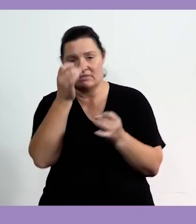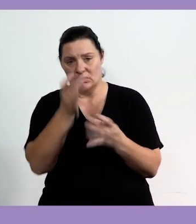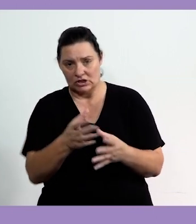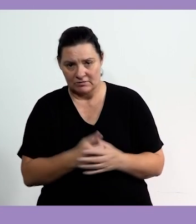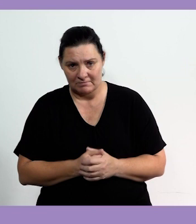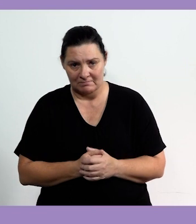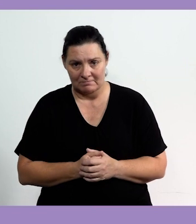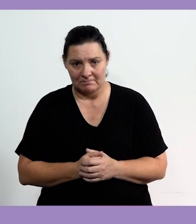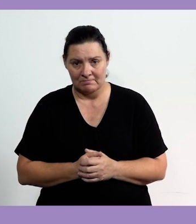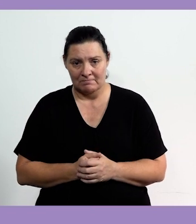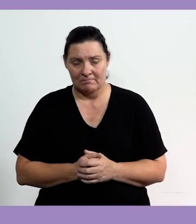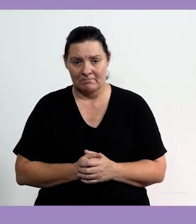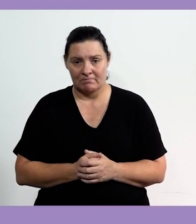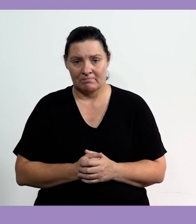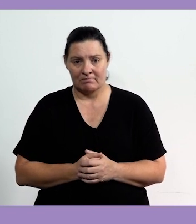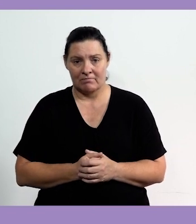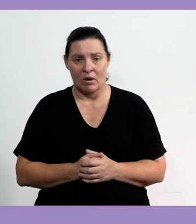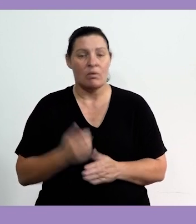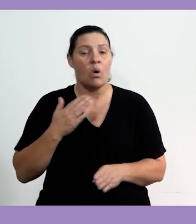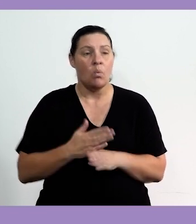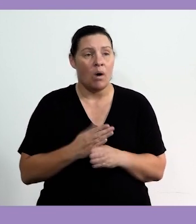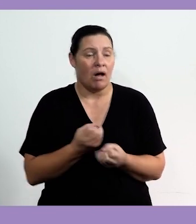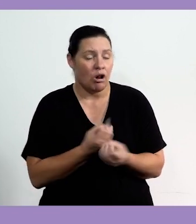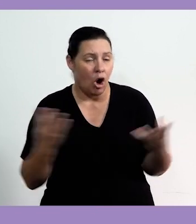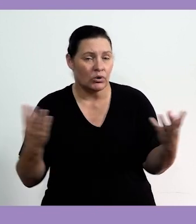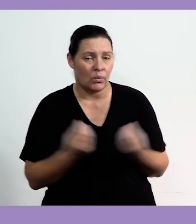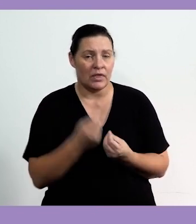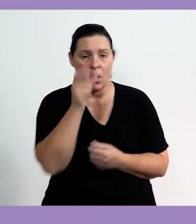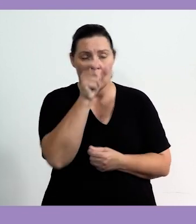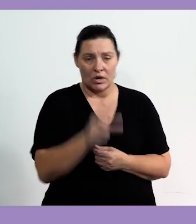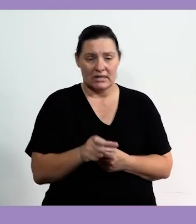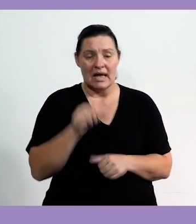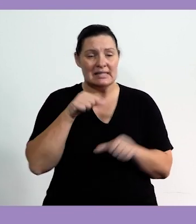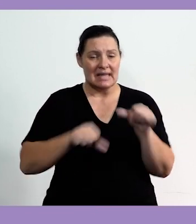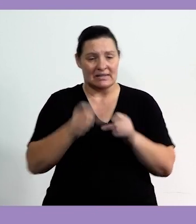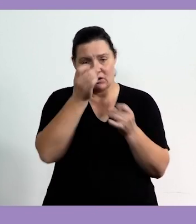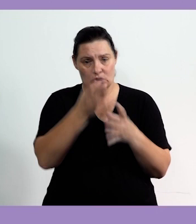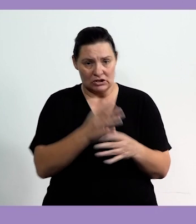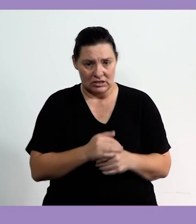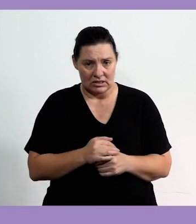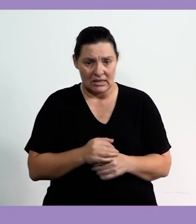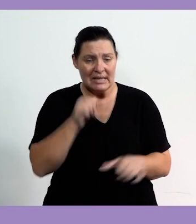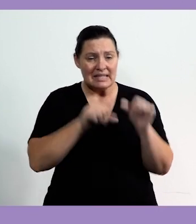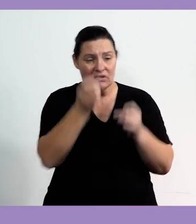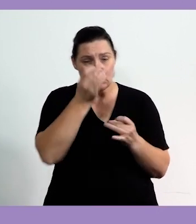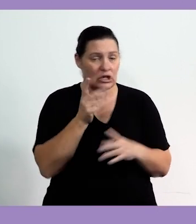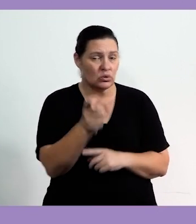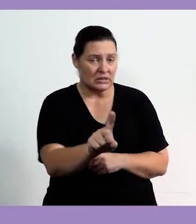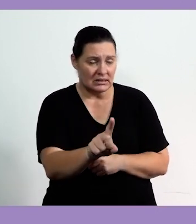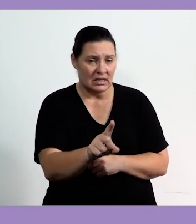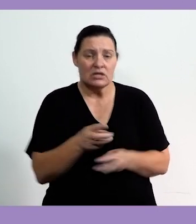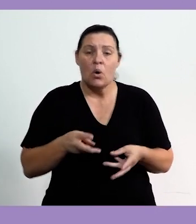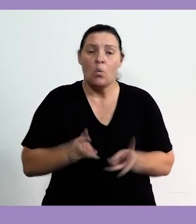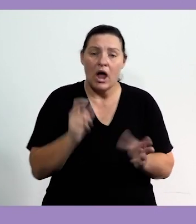scientific notation. Now, we were working a lot with the word scientific notation, and remember what